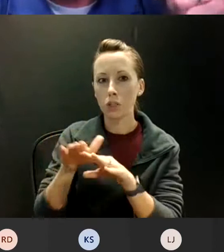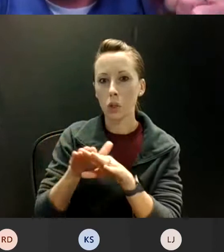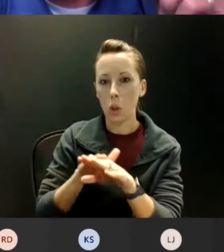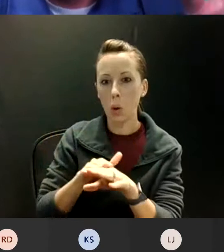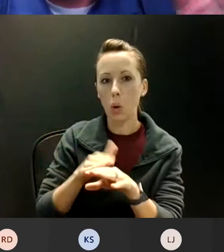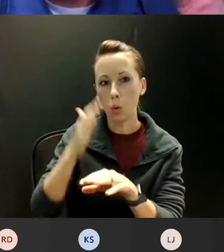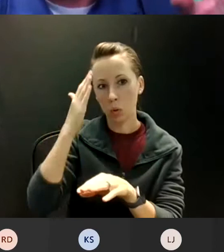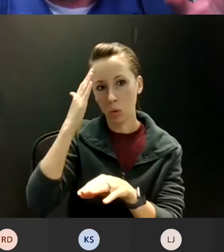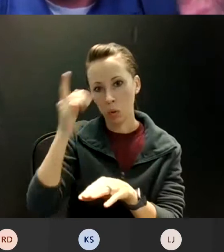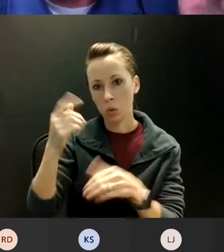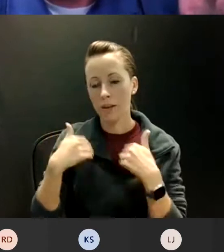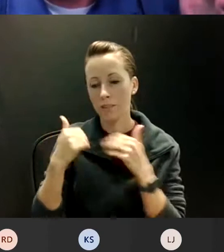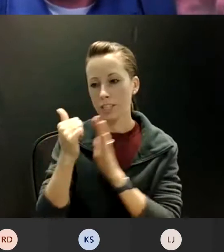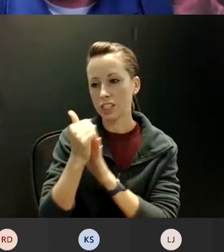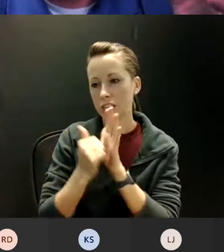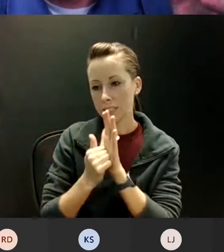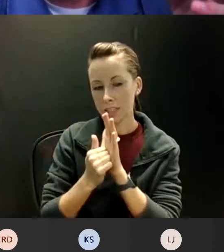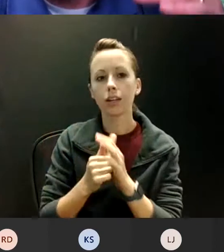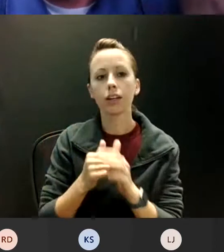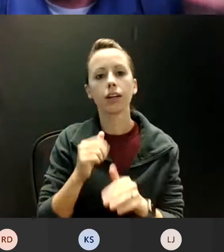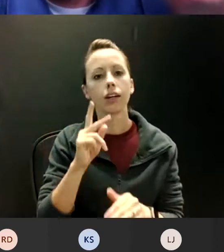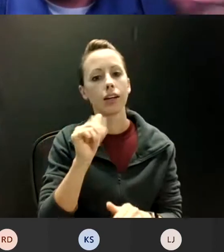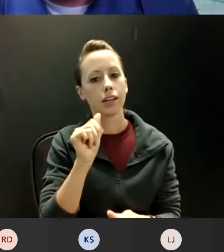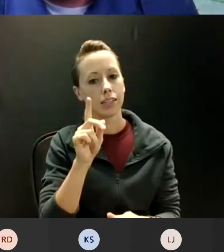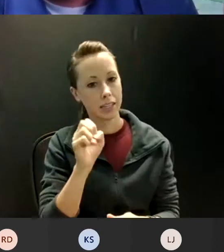And but Cade makes a great point,